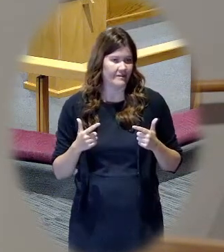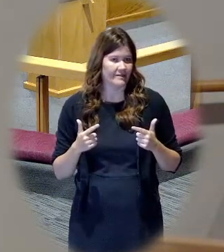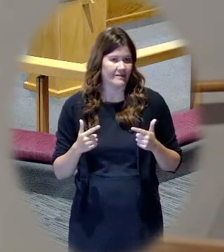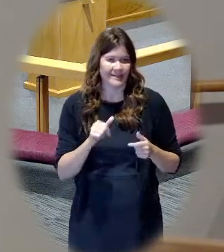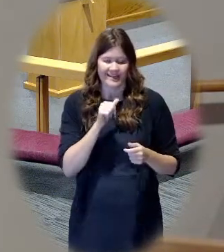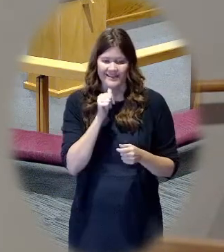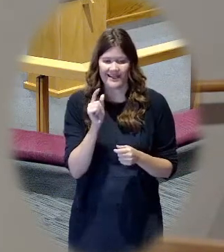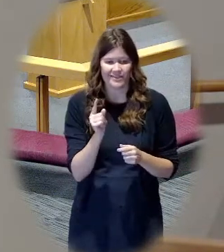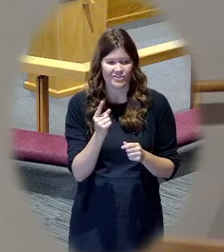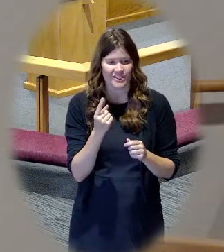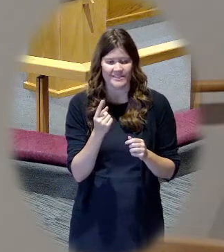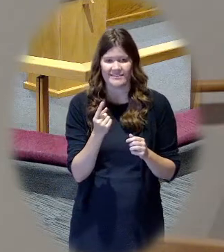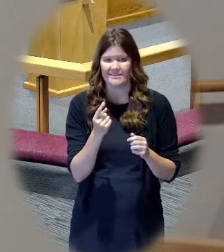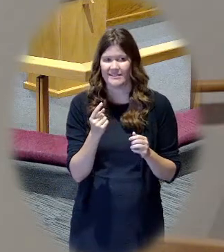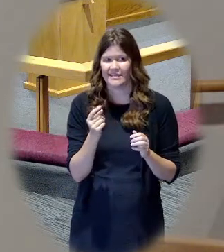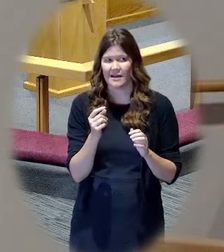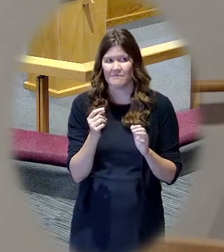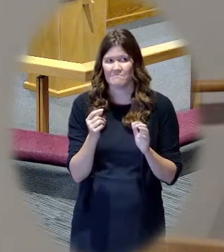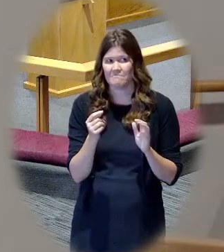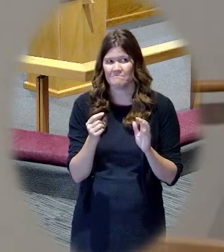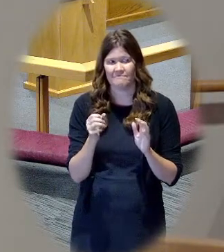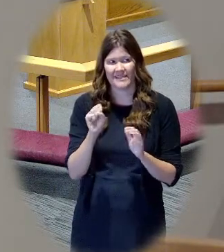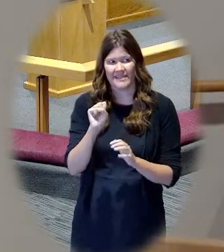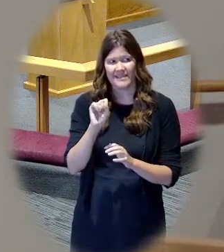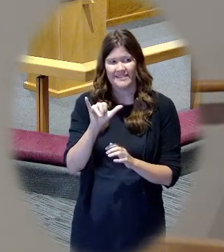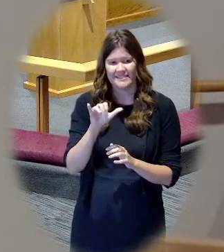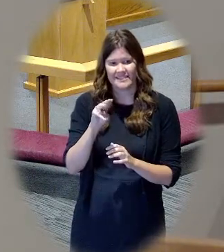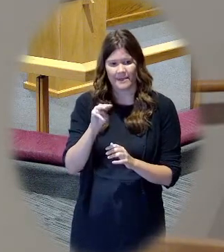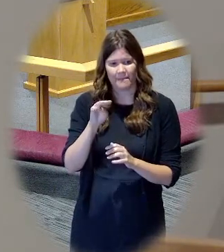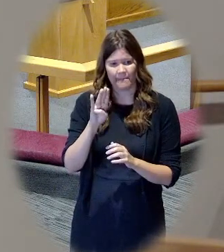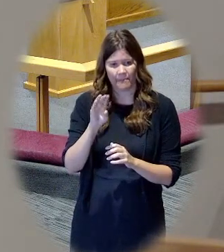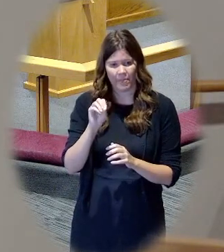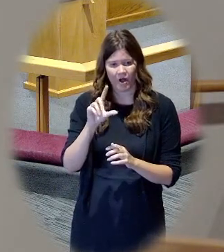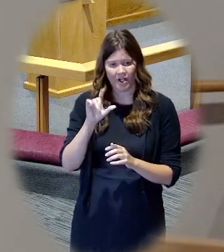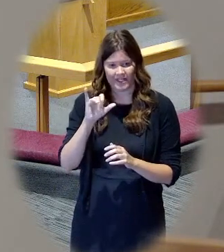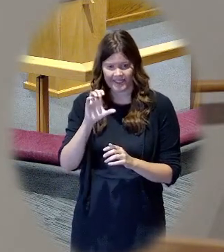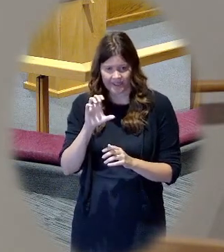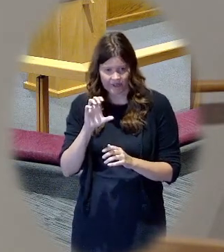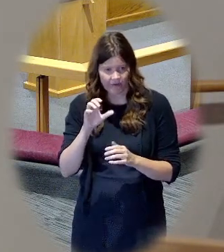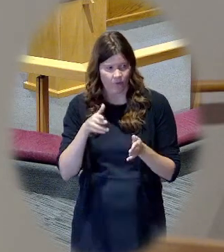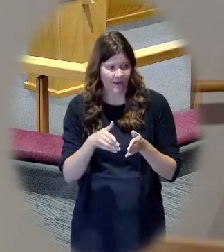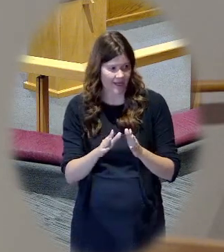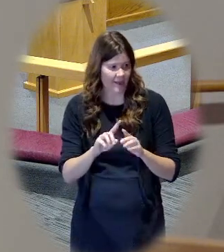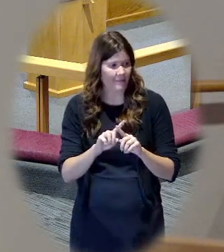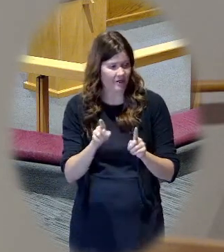Not just in a symbolic way, but in a very real, legitimate way.